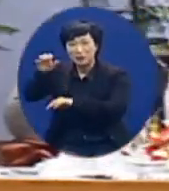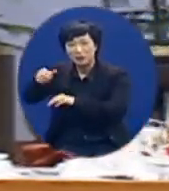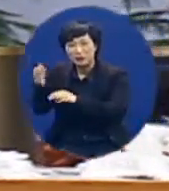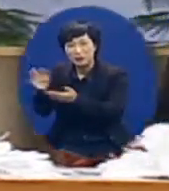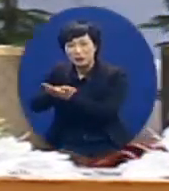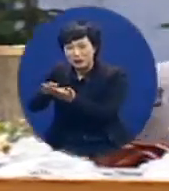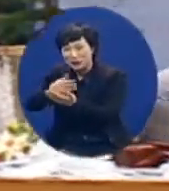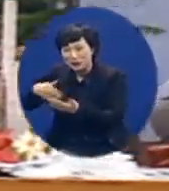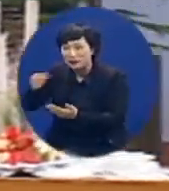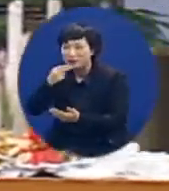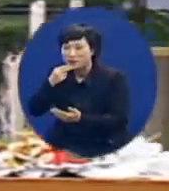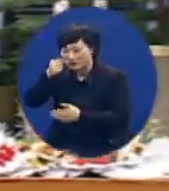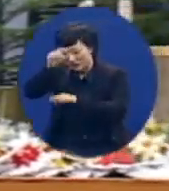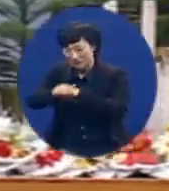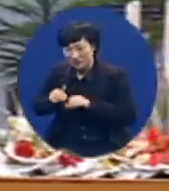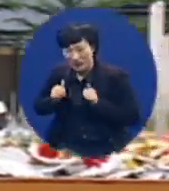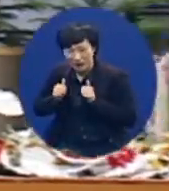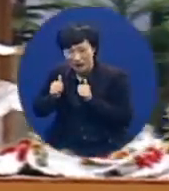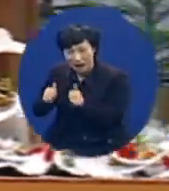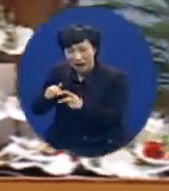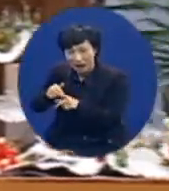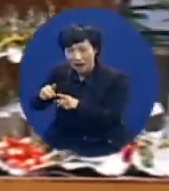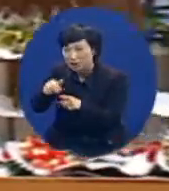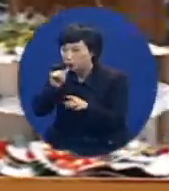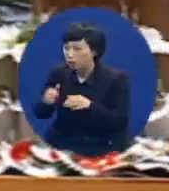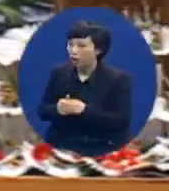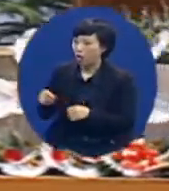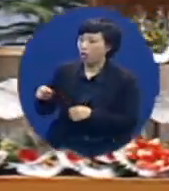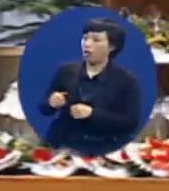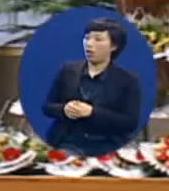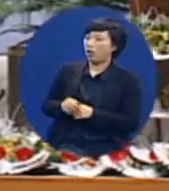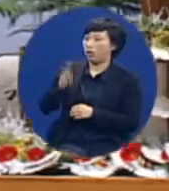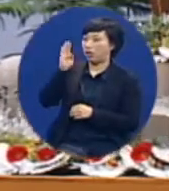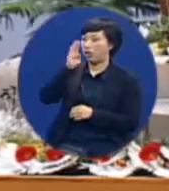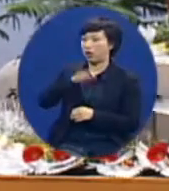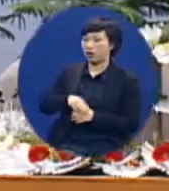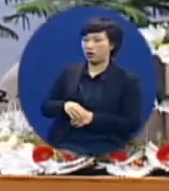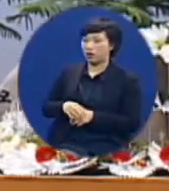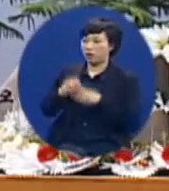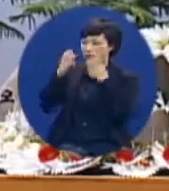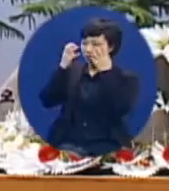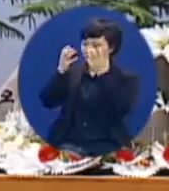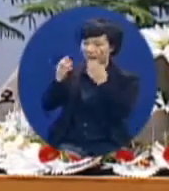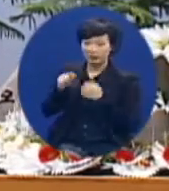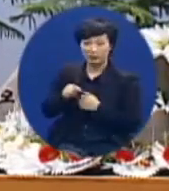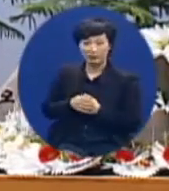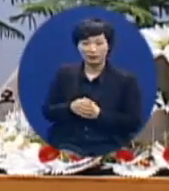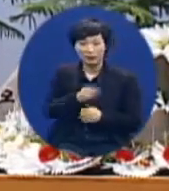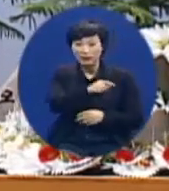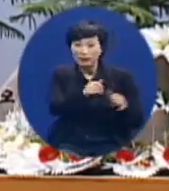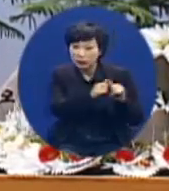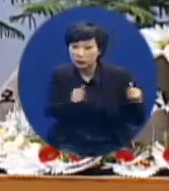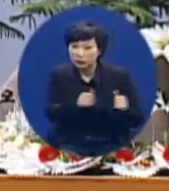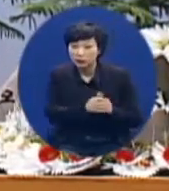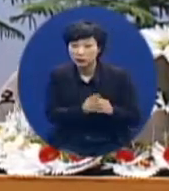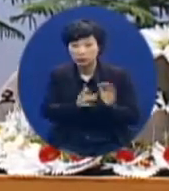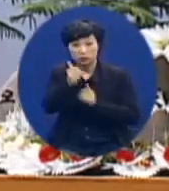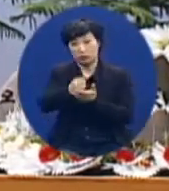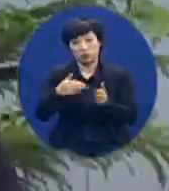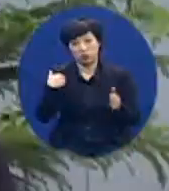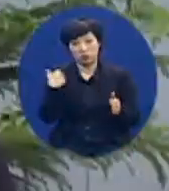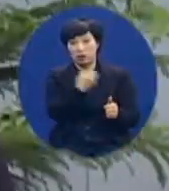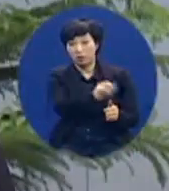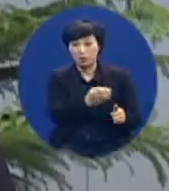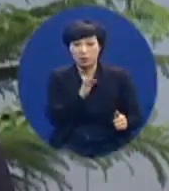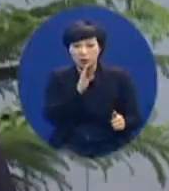or if it is frozen in winter. So they think that Christians are boring. They don't understand Christians, so they can think